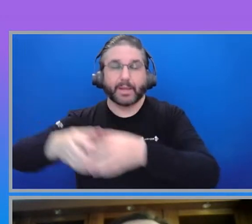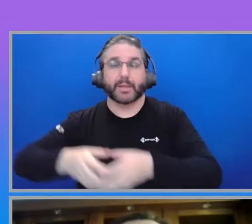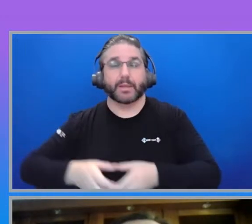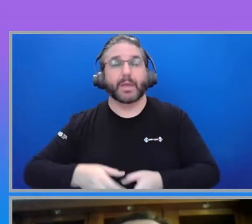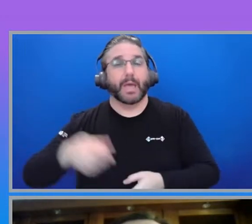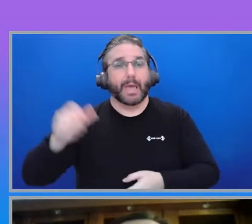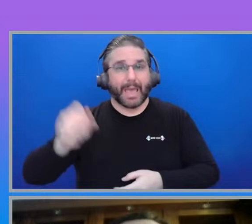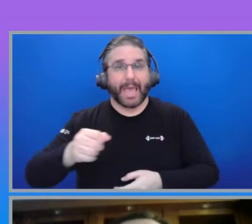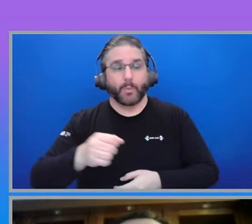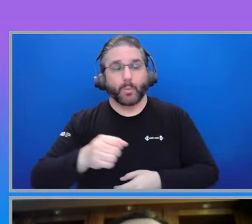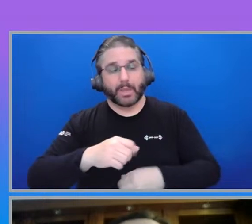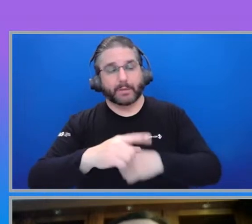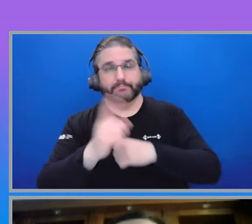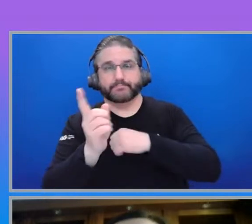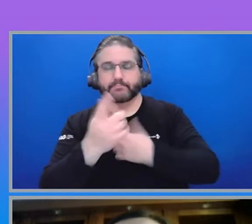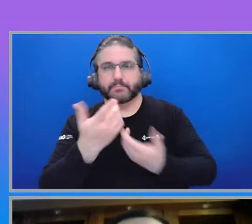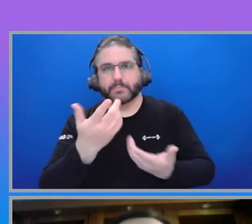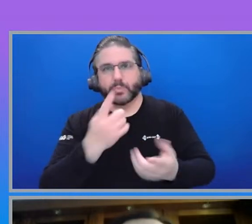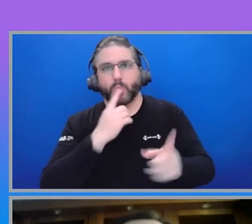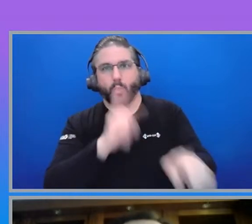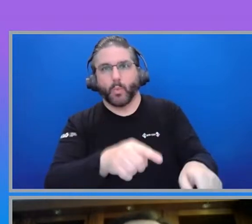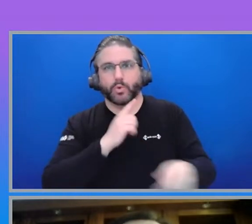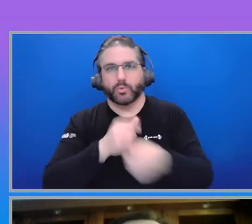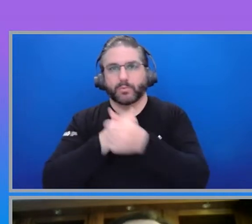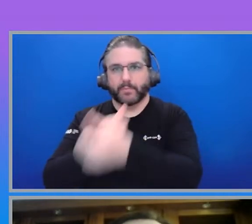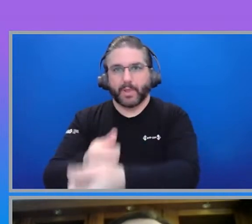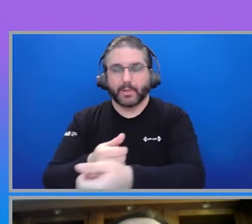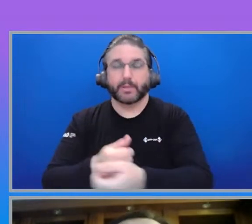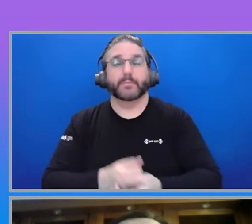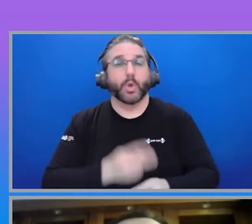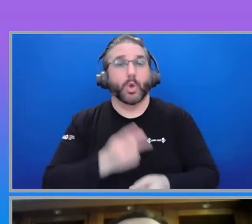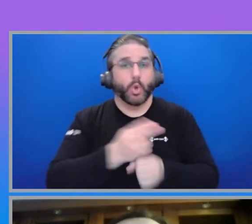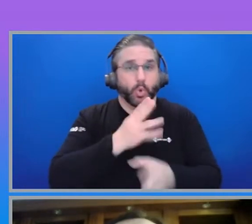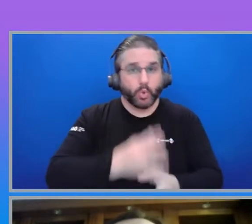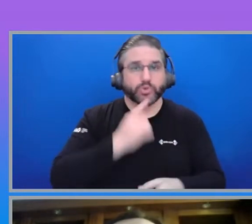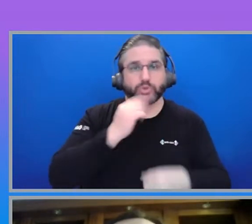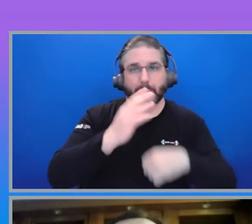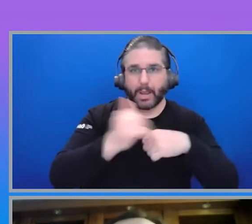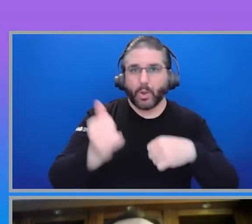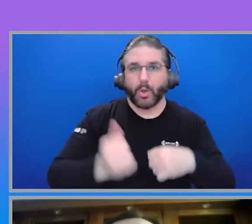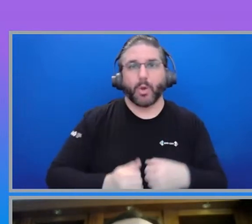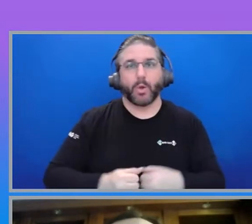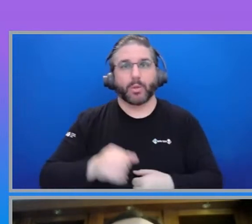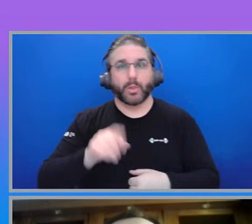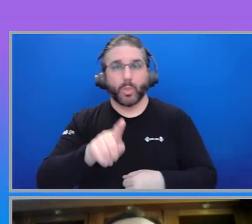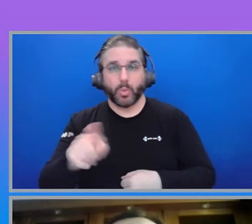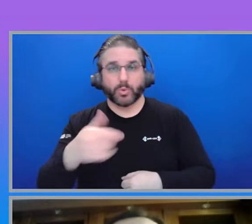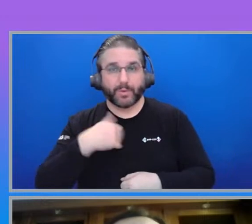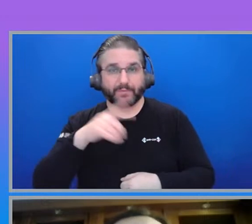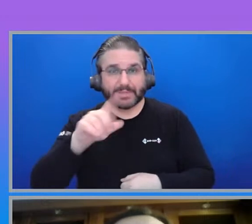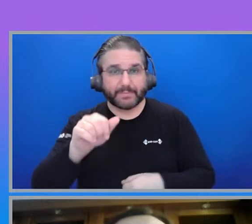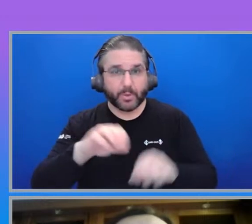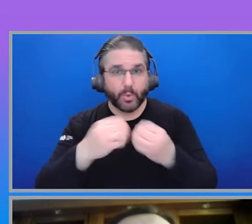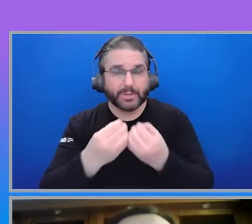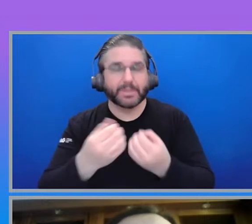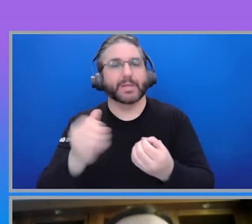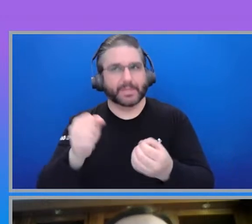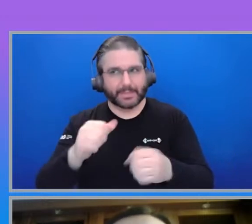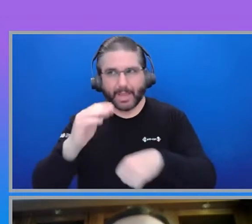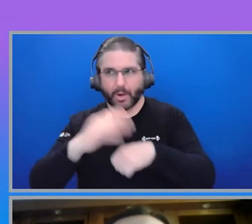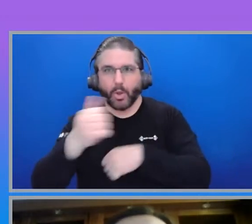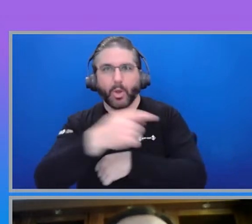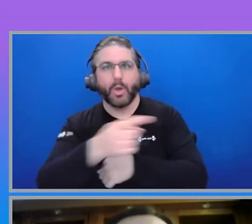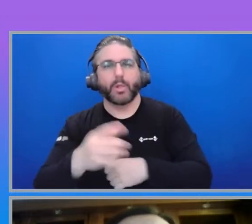compliance with the directive. Users can do it, disability organizations can do it, and penalties that need to be